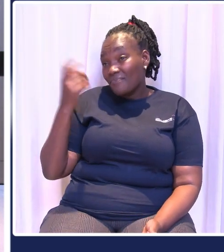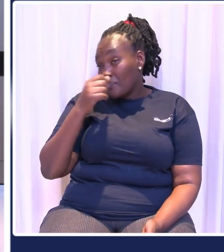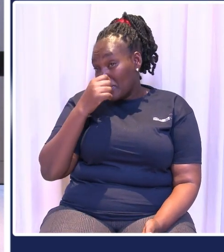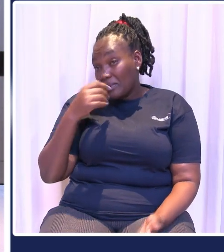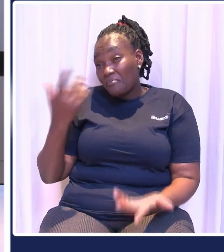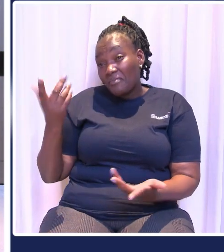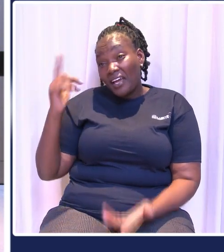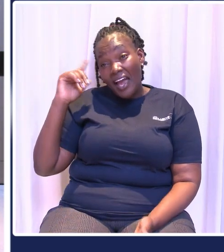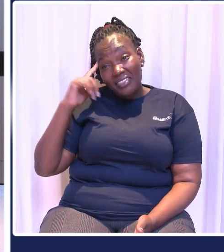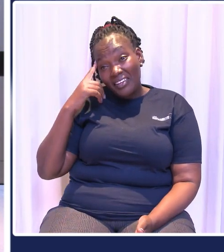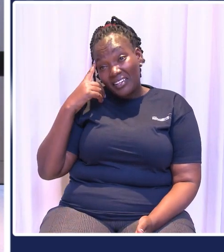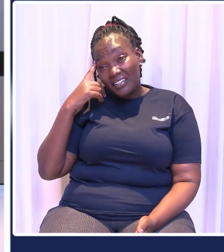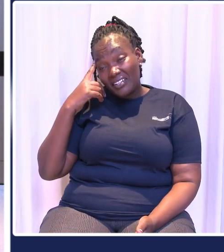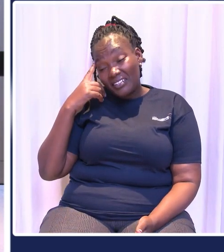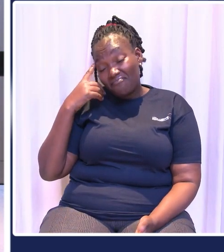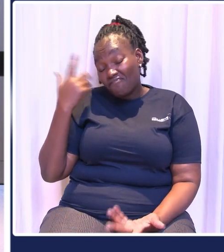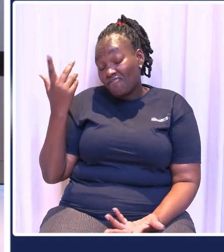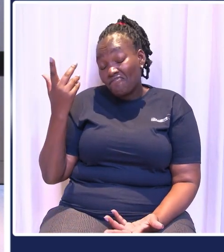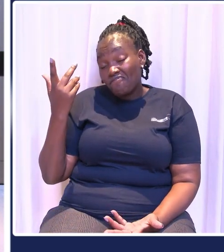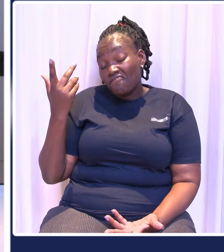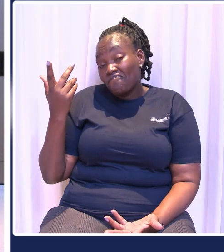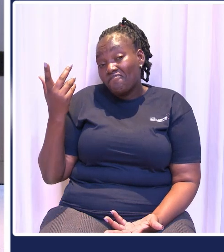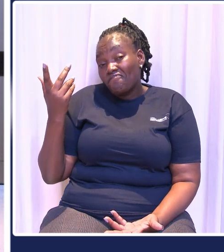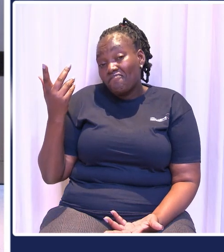I just think that, as